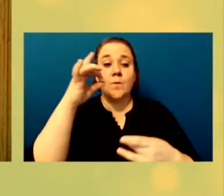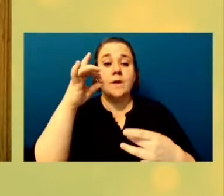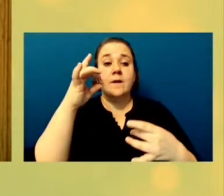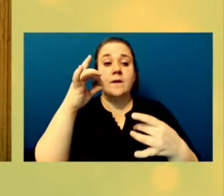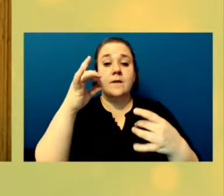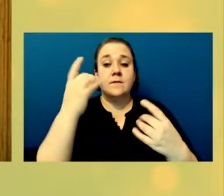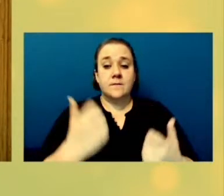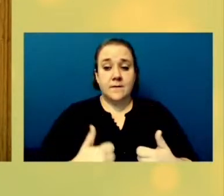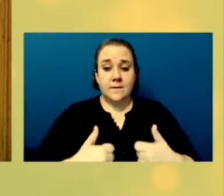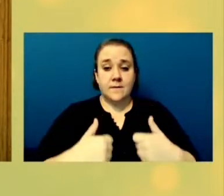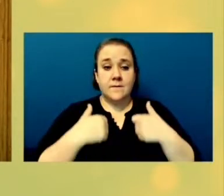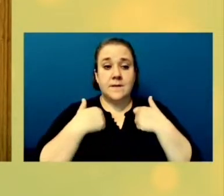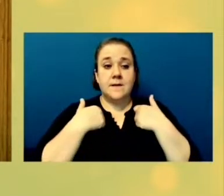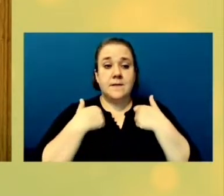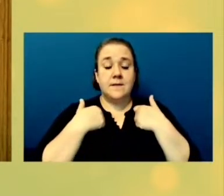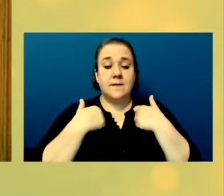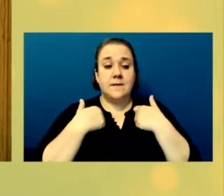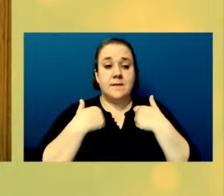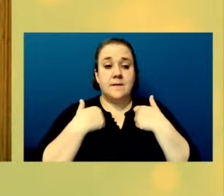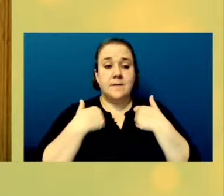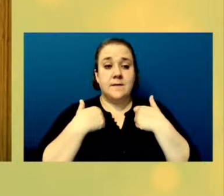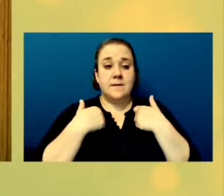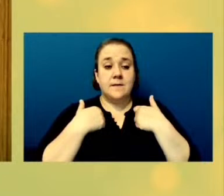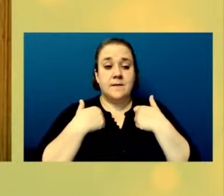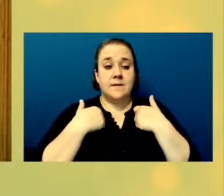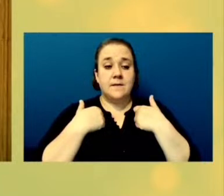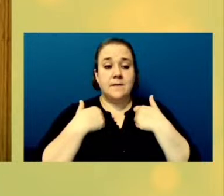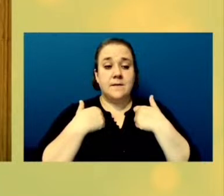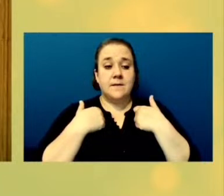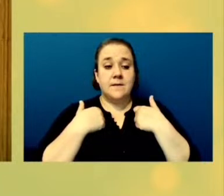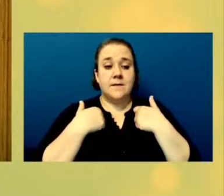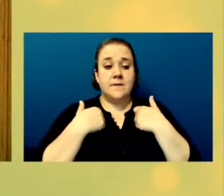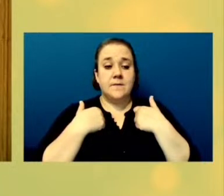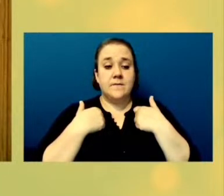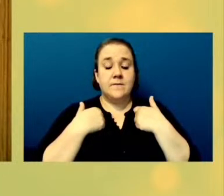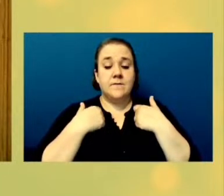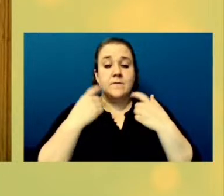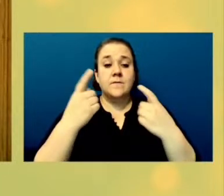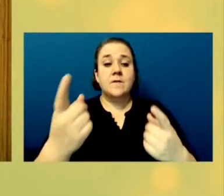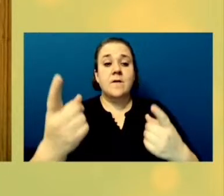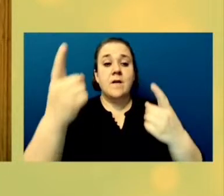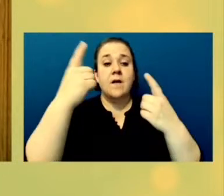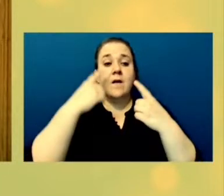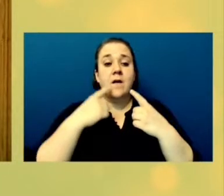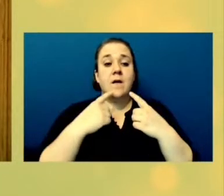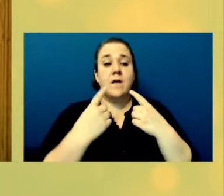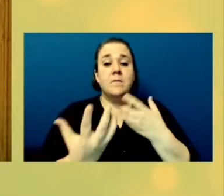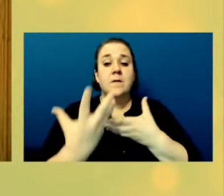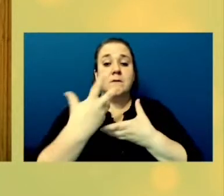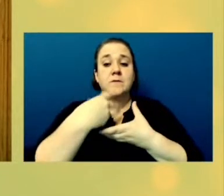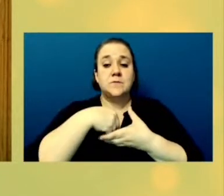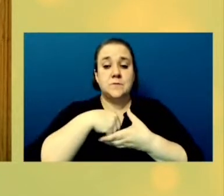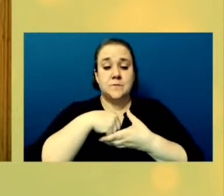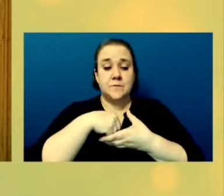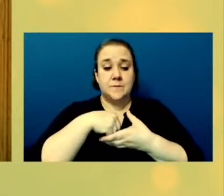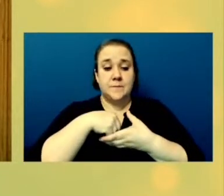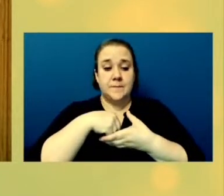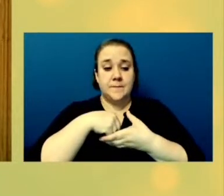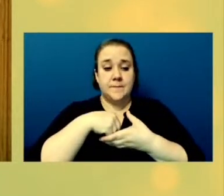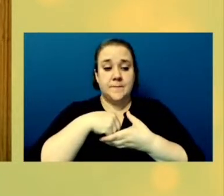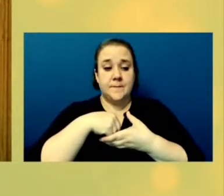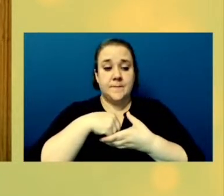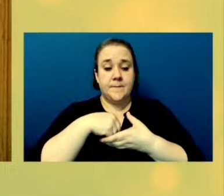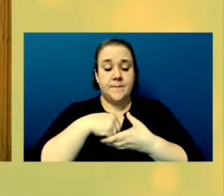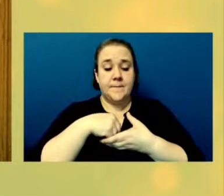Sing in my heart all the stirrings of